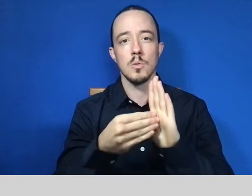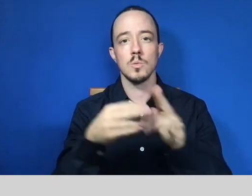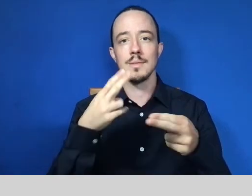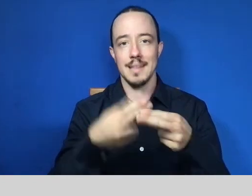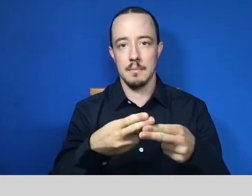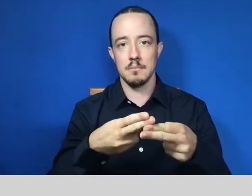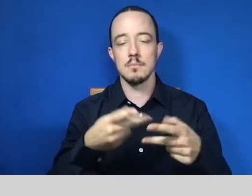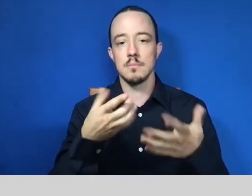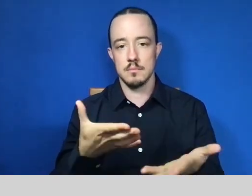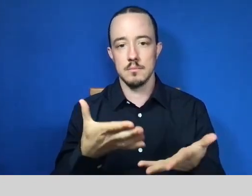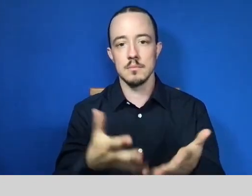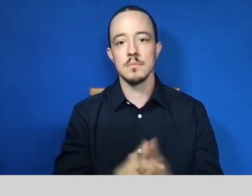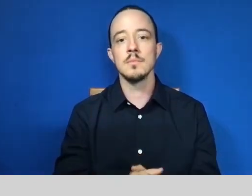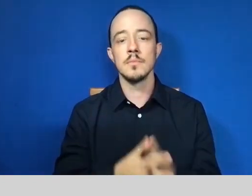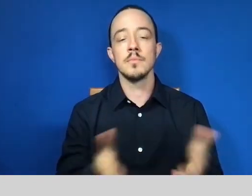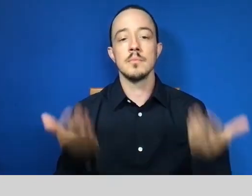name.